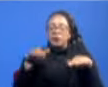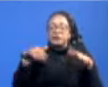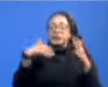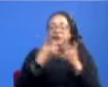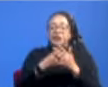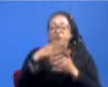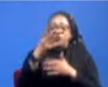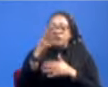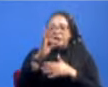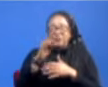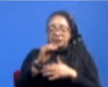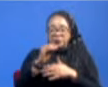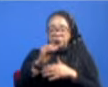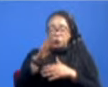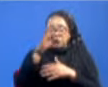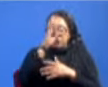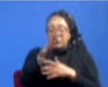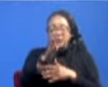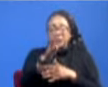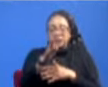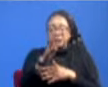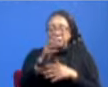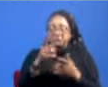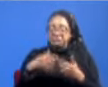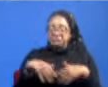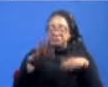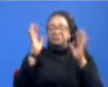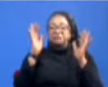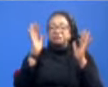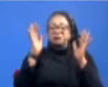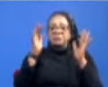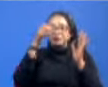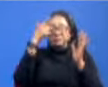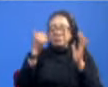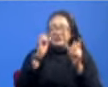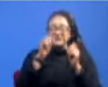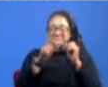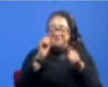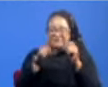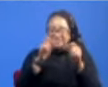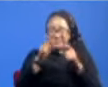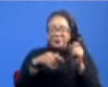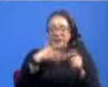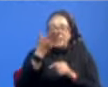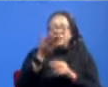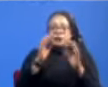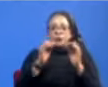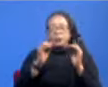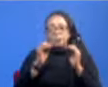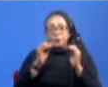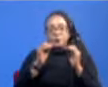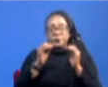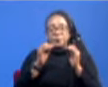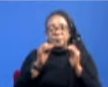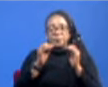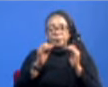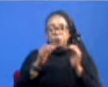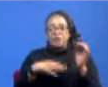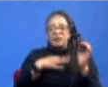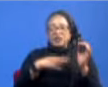on Sunday before giving up, since his numerous texts were not being responded to. We visited